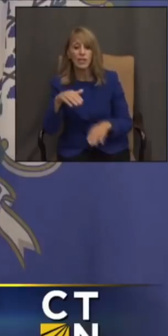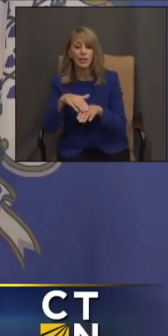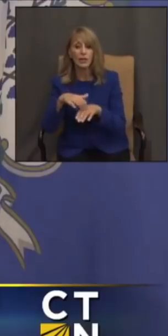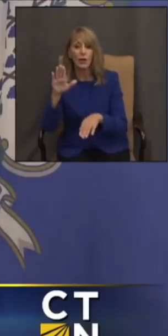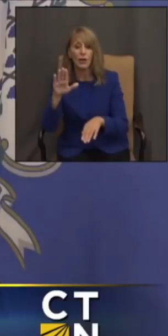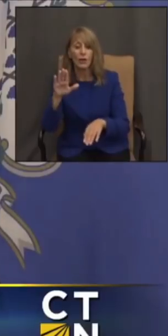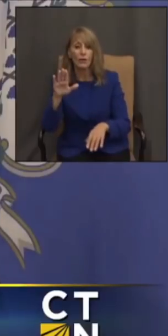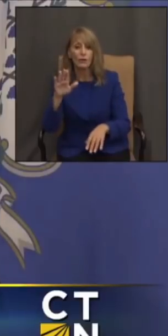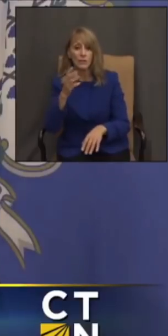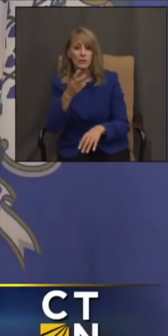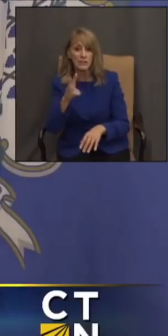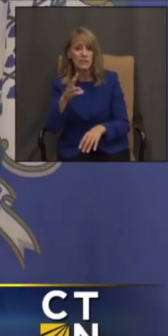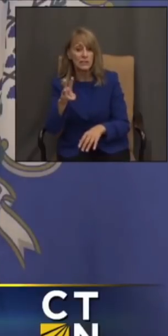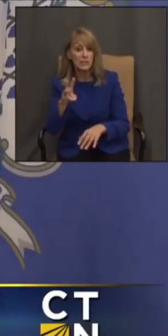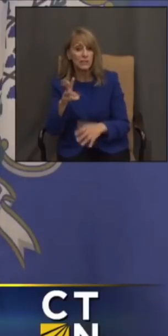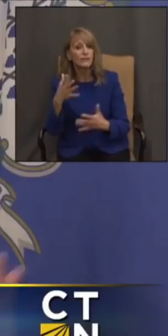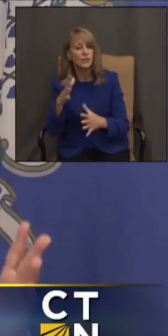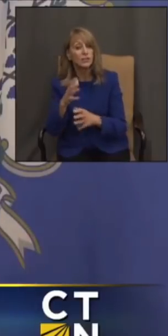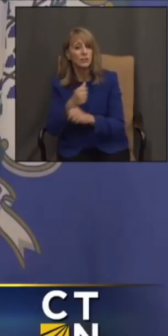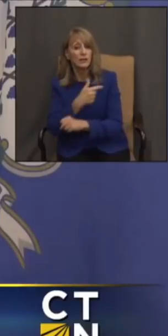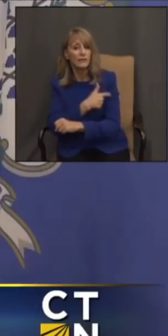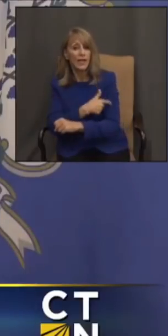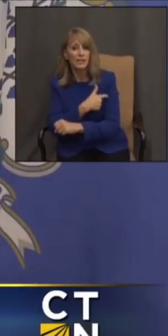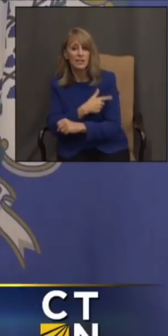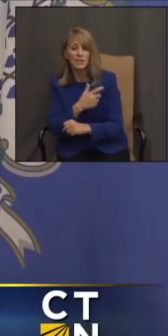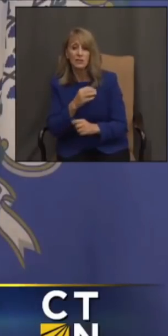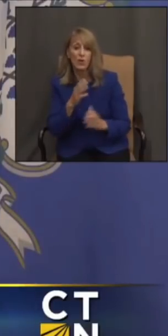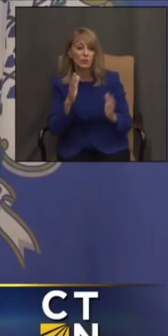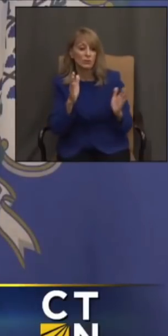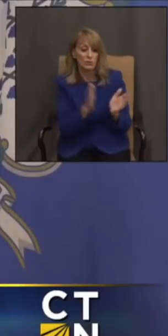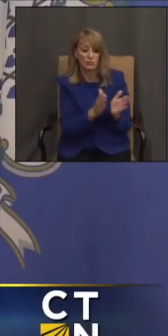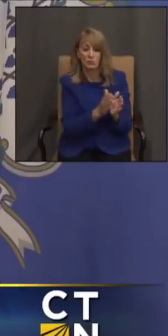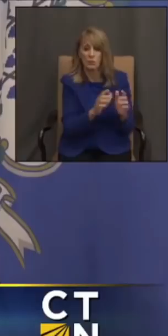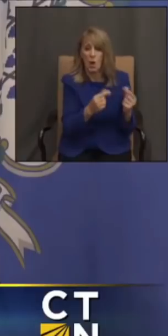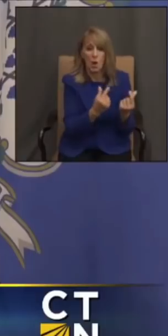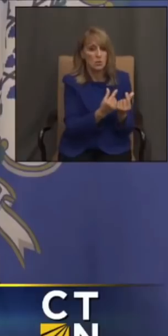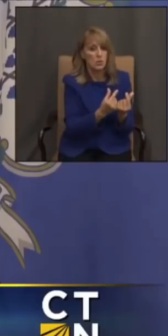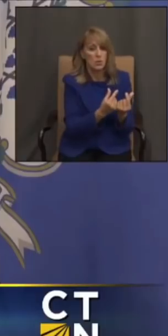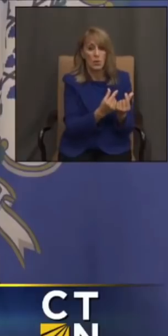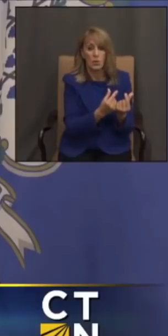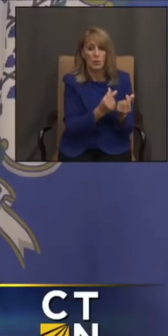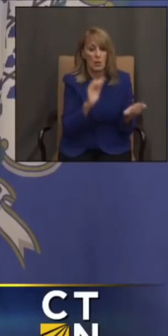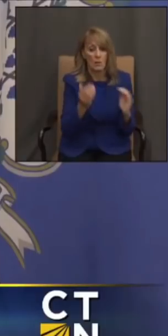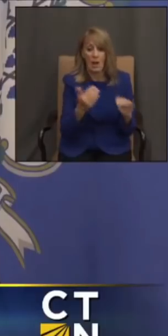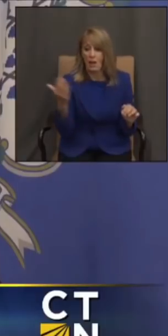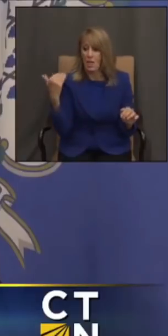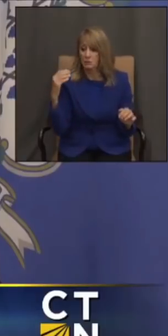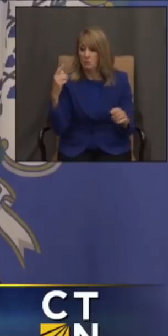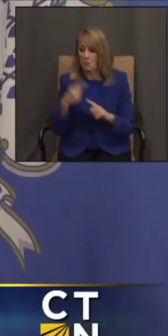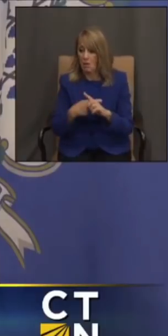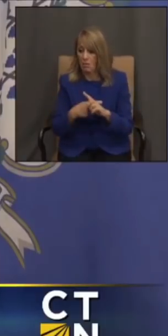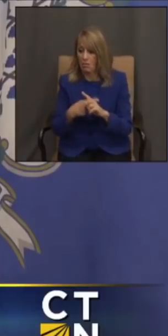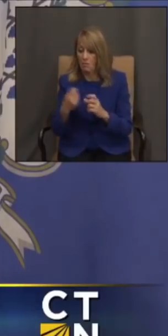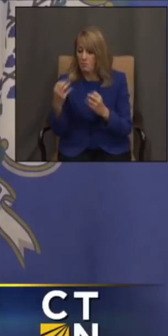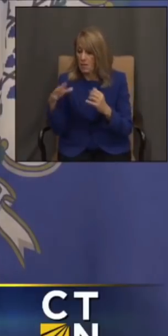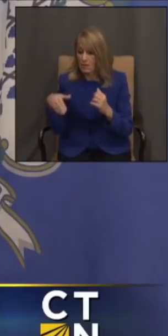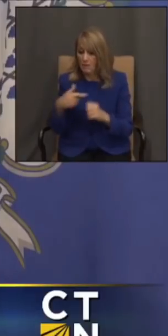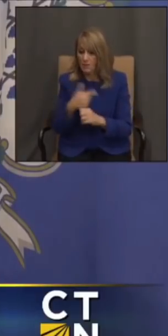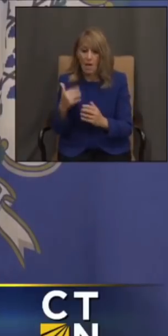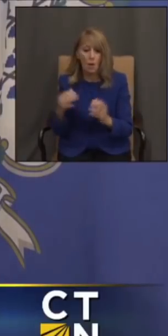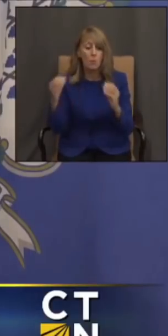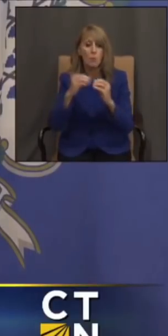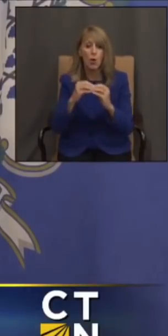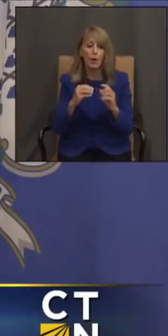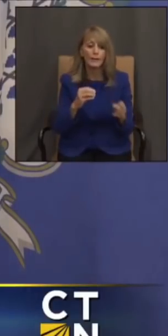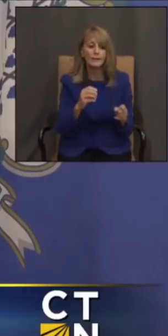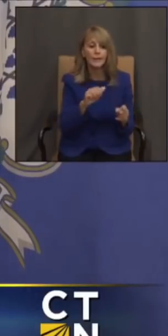16 have been vaccinated, so it's a smaller cohort than you certainly had a month ago. And it's probably a cohort that